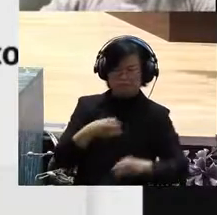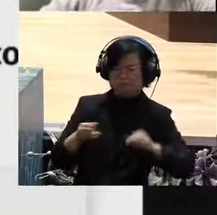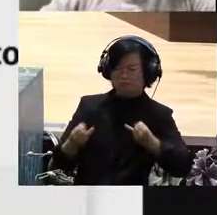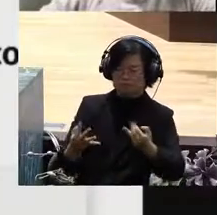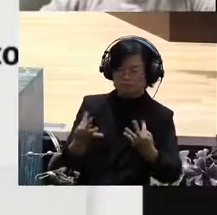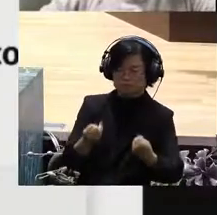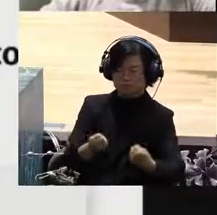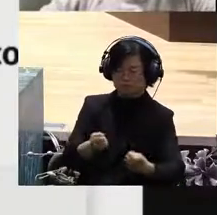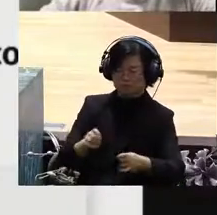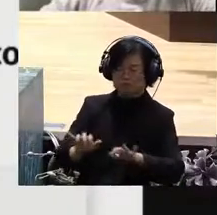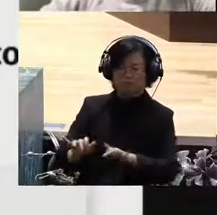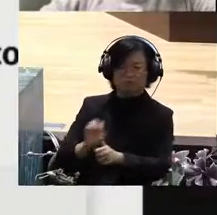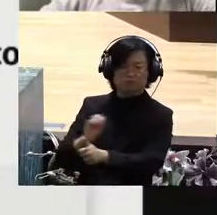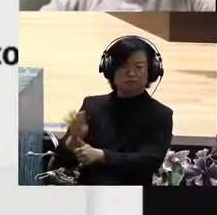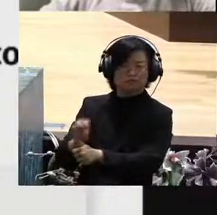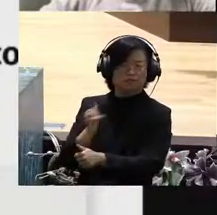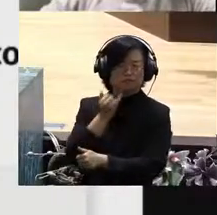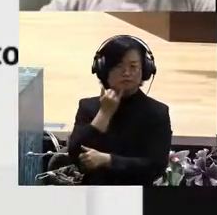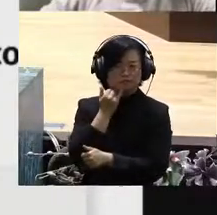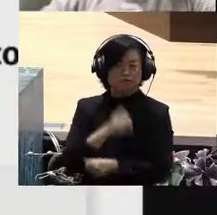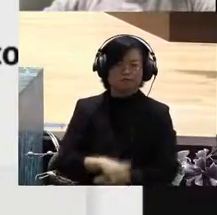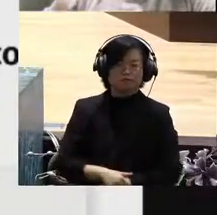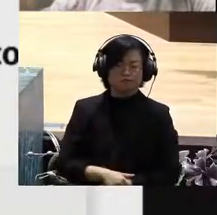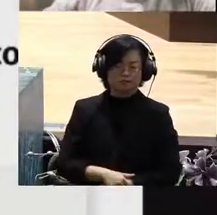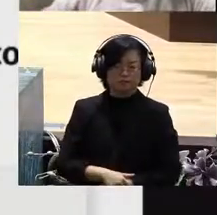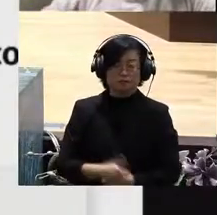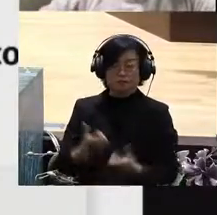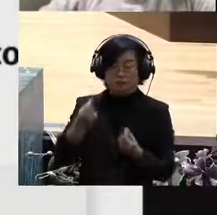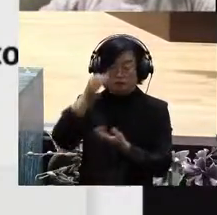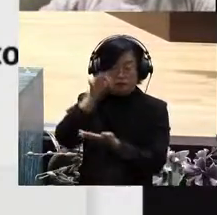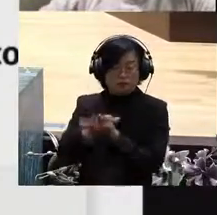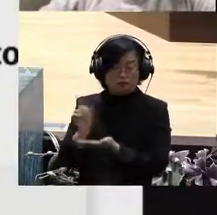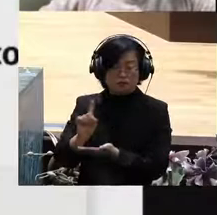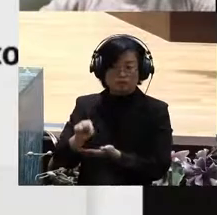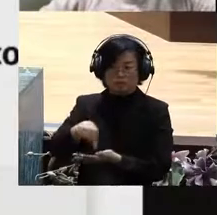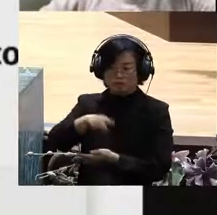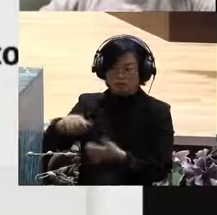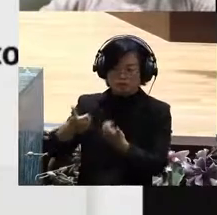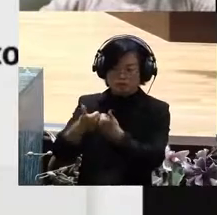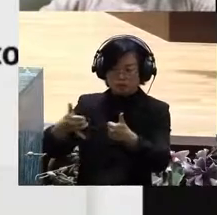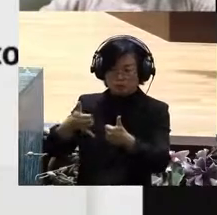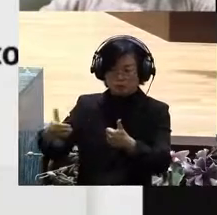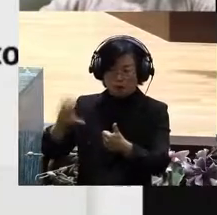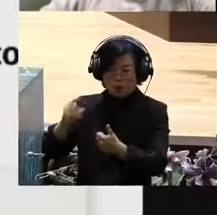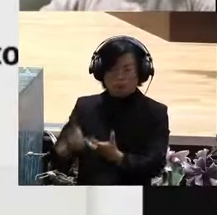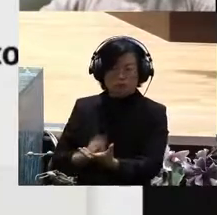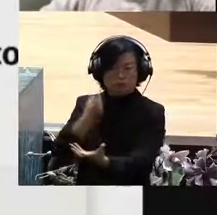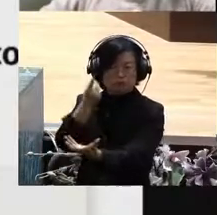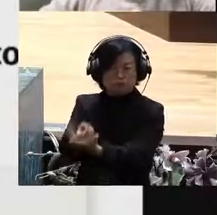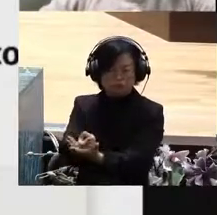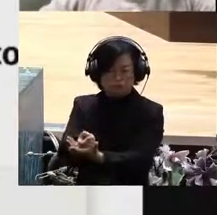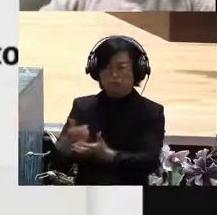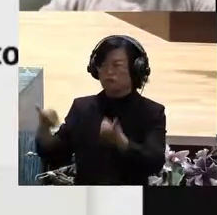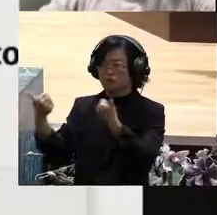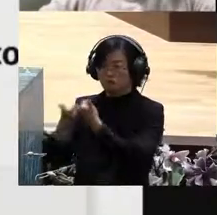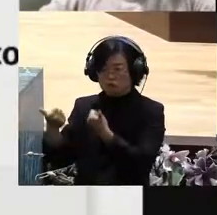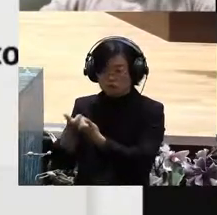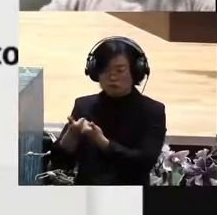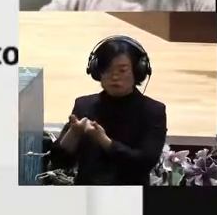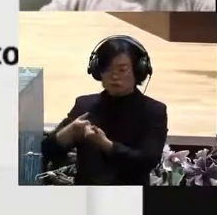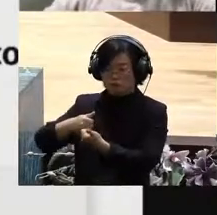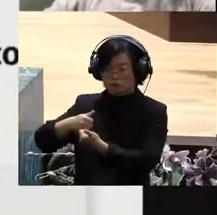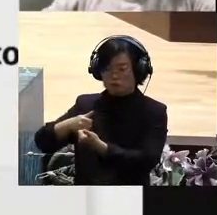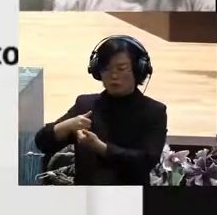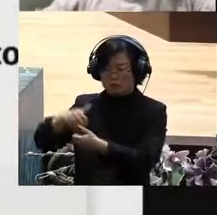their other activities. And this again is just a use case that we developed for the